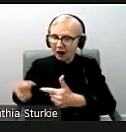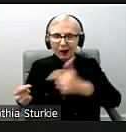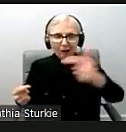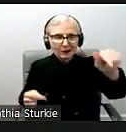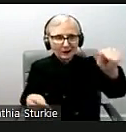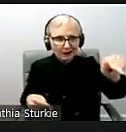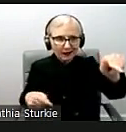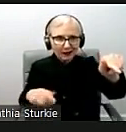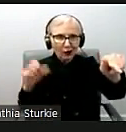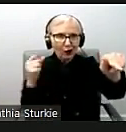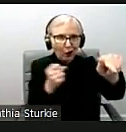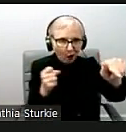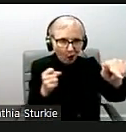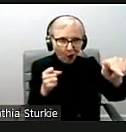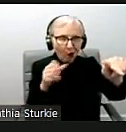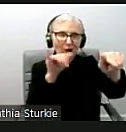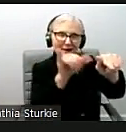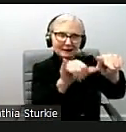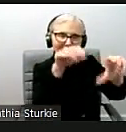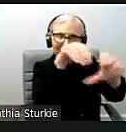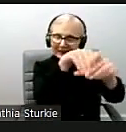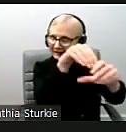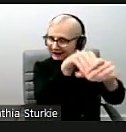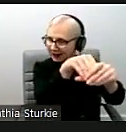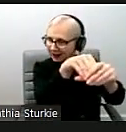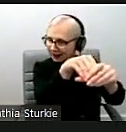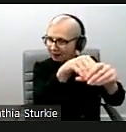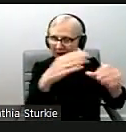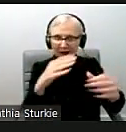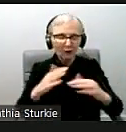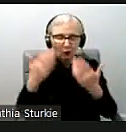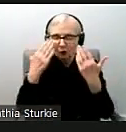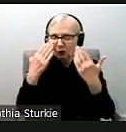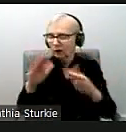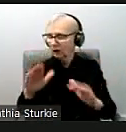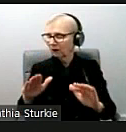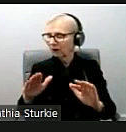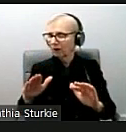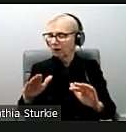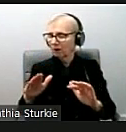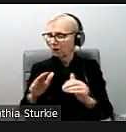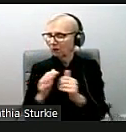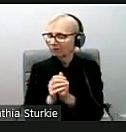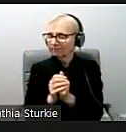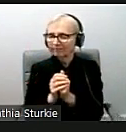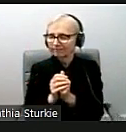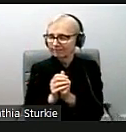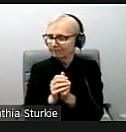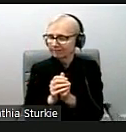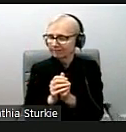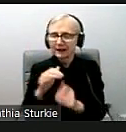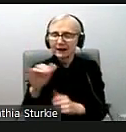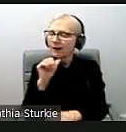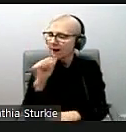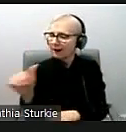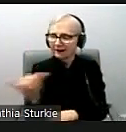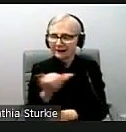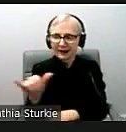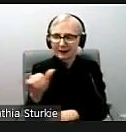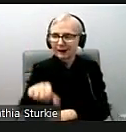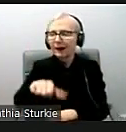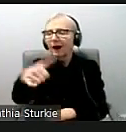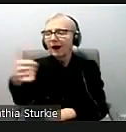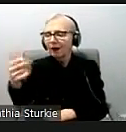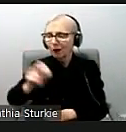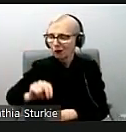in Colorado. But again, the experience right now isn't uniform in colder northern states that we're seeing an increase in cases. I